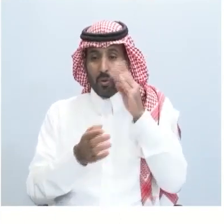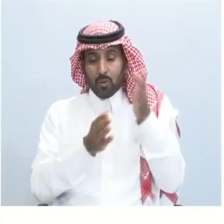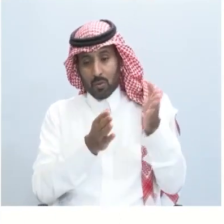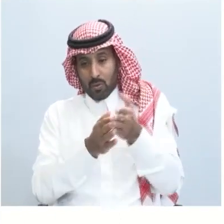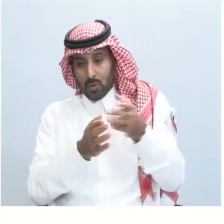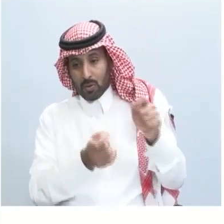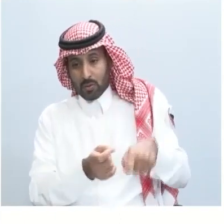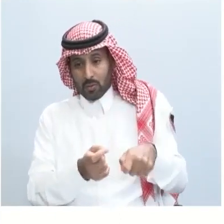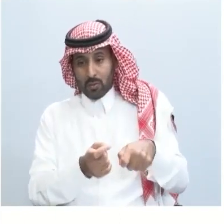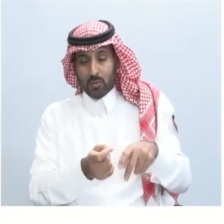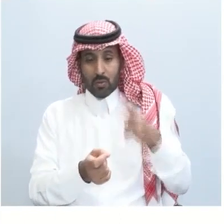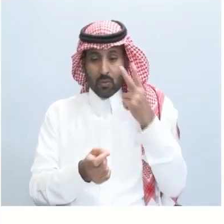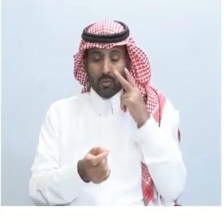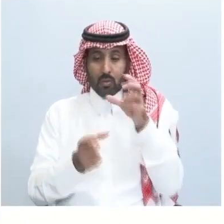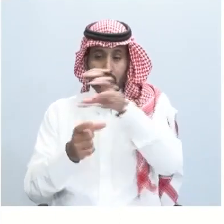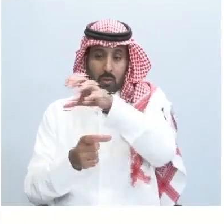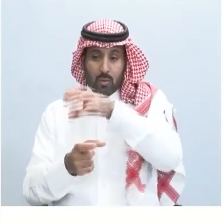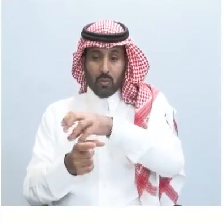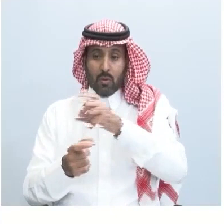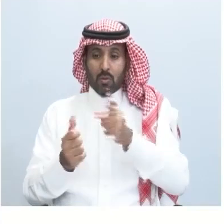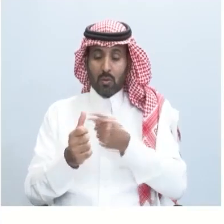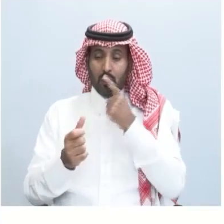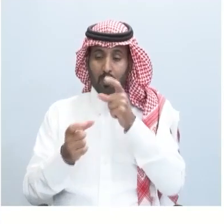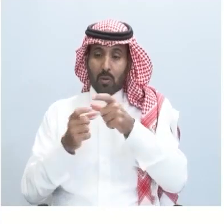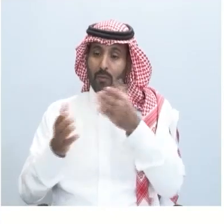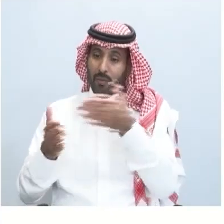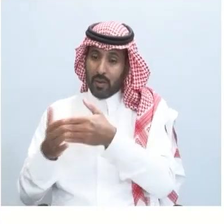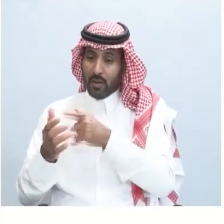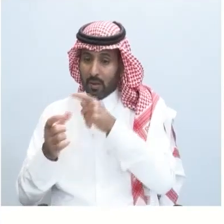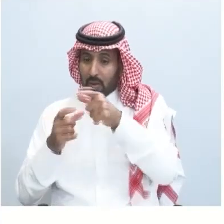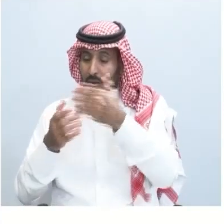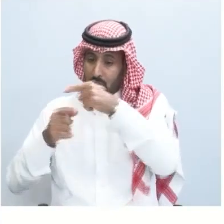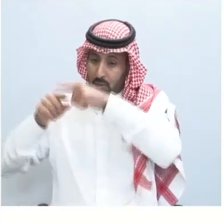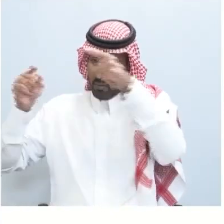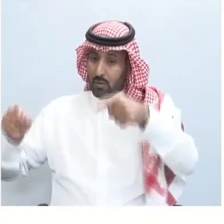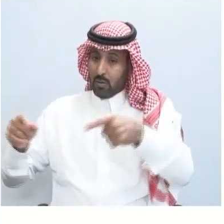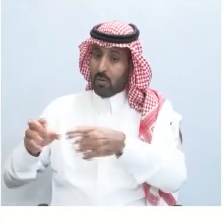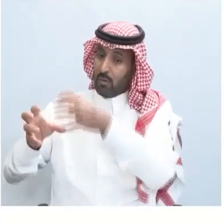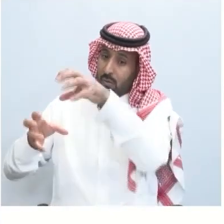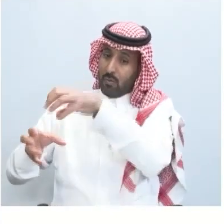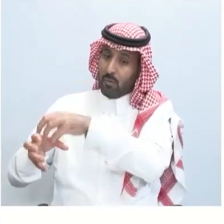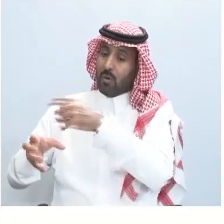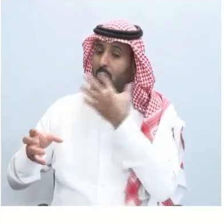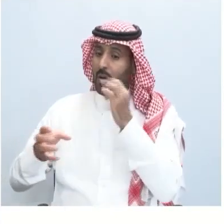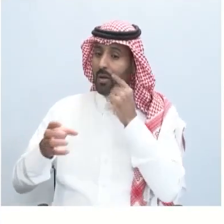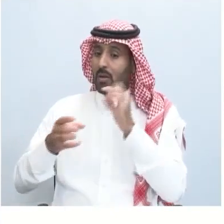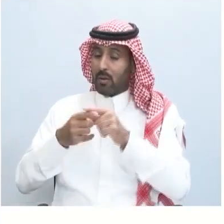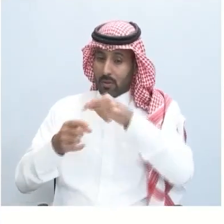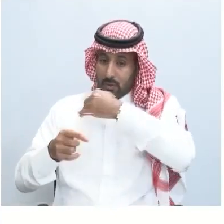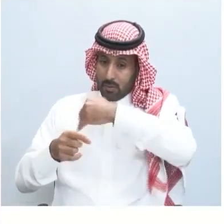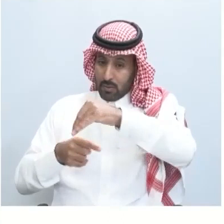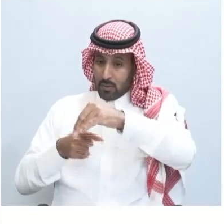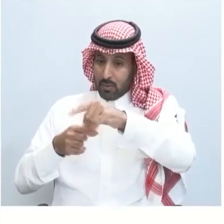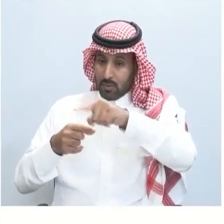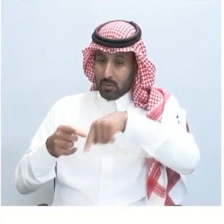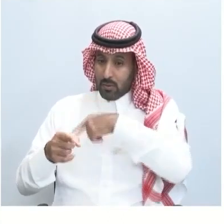zone. There are two sets of goal posts at either end of the rink with a net attached behind them. The red line between the two posts